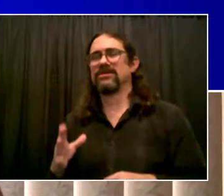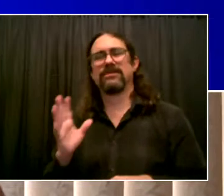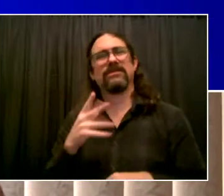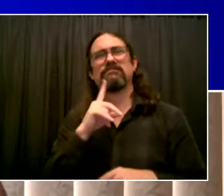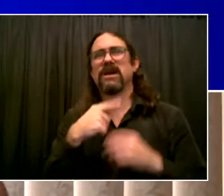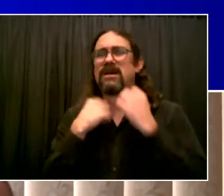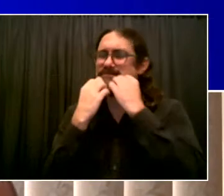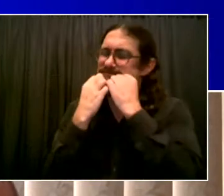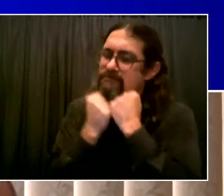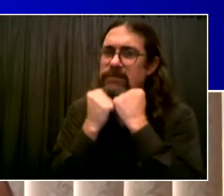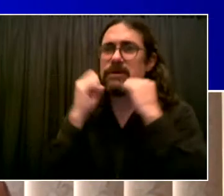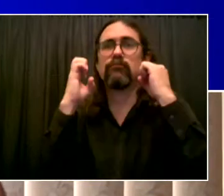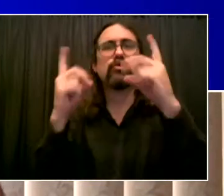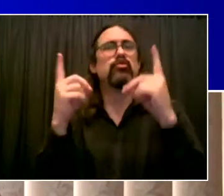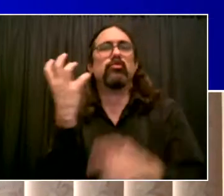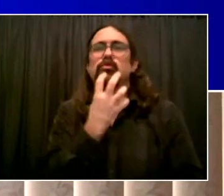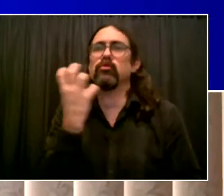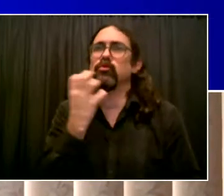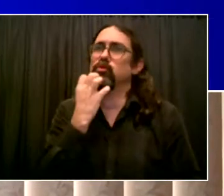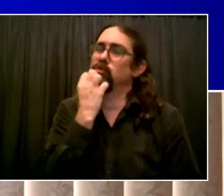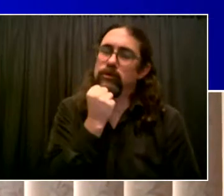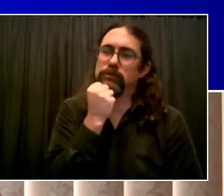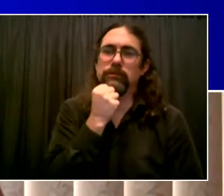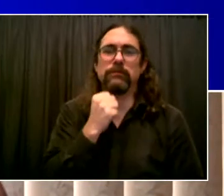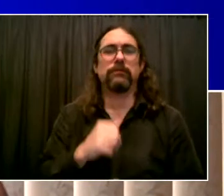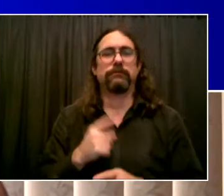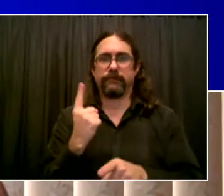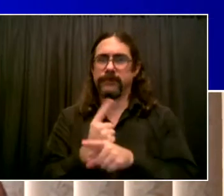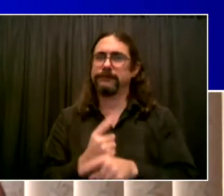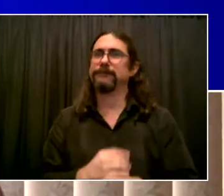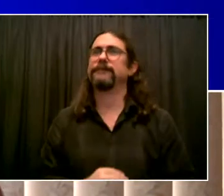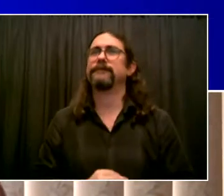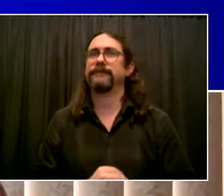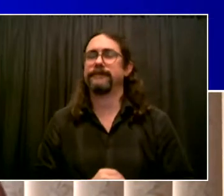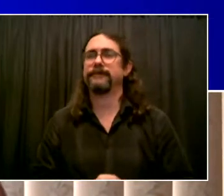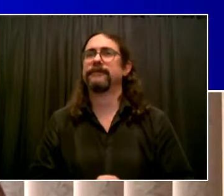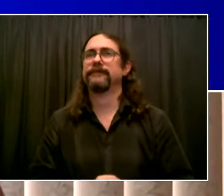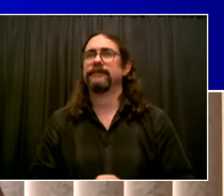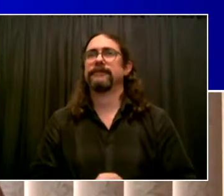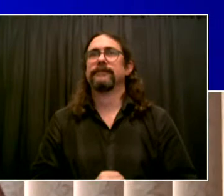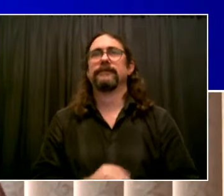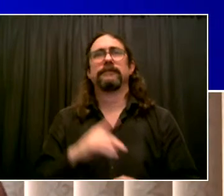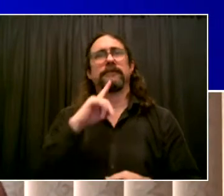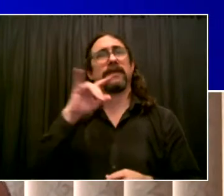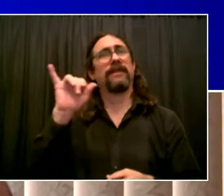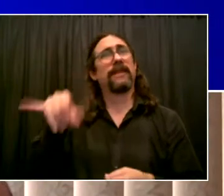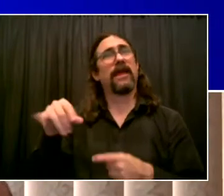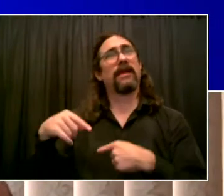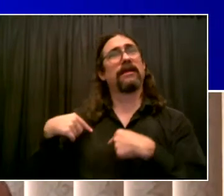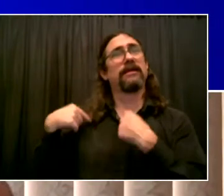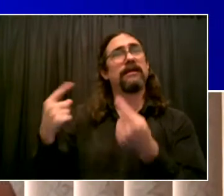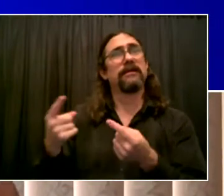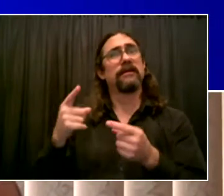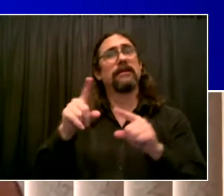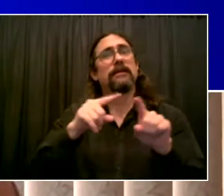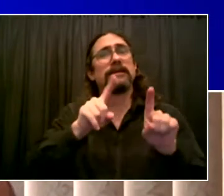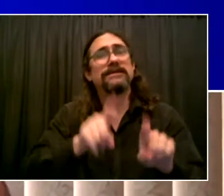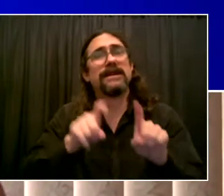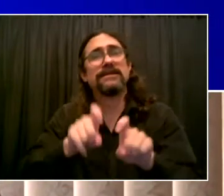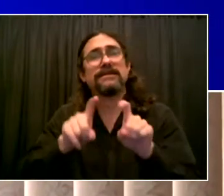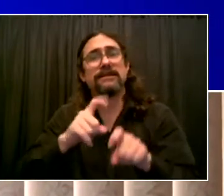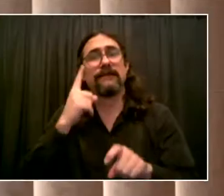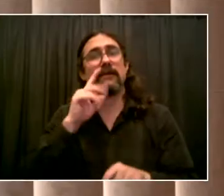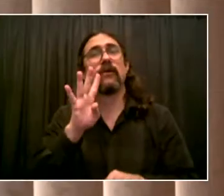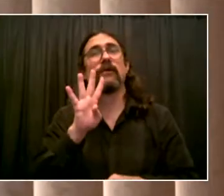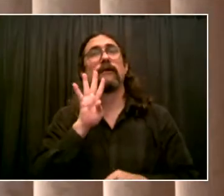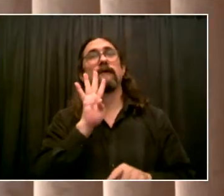credible research in the world that supports the testing of 4-year-olds to determine whether gifts